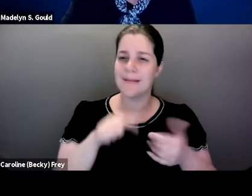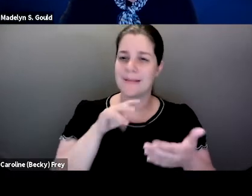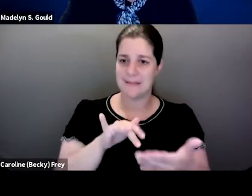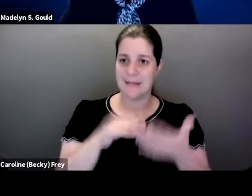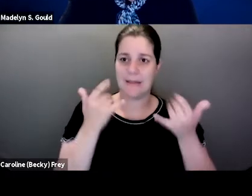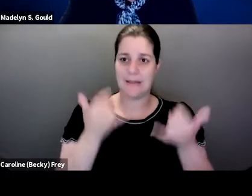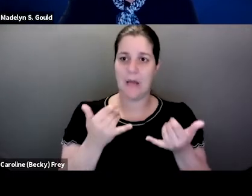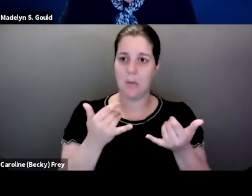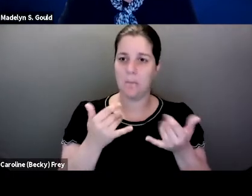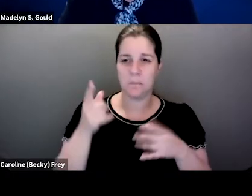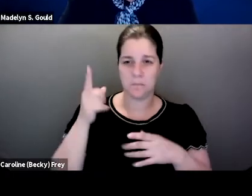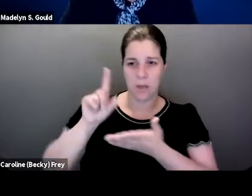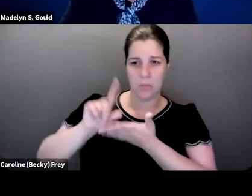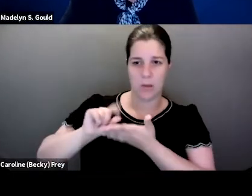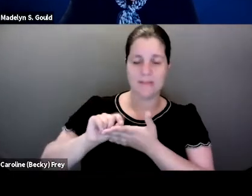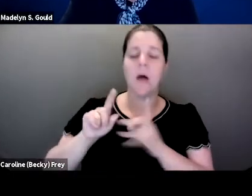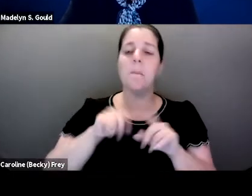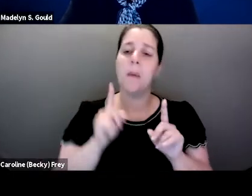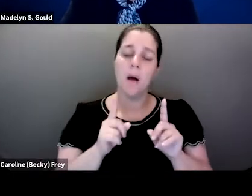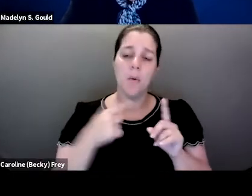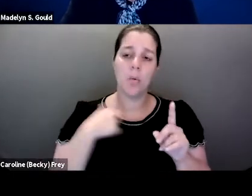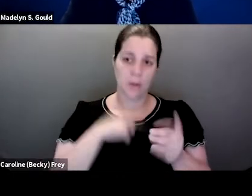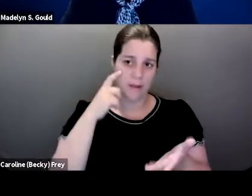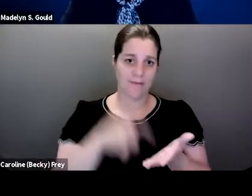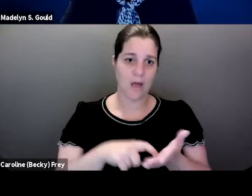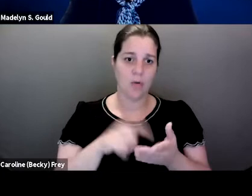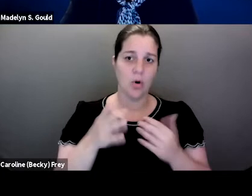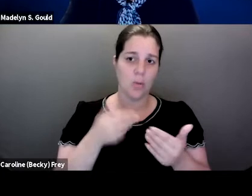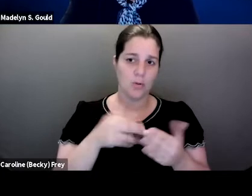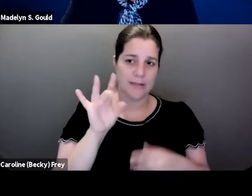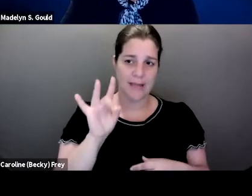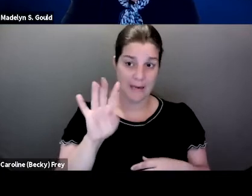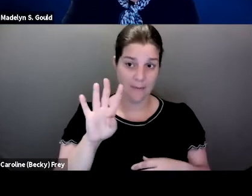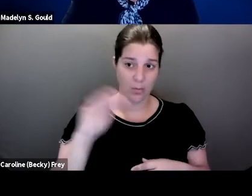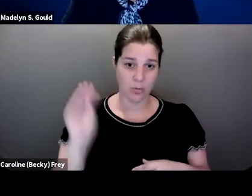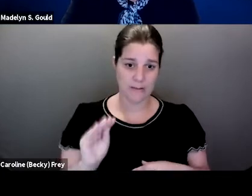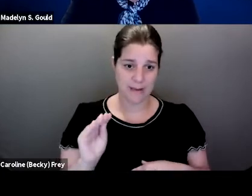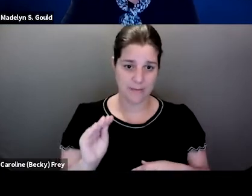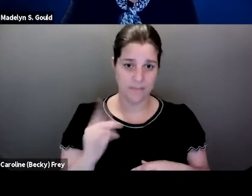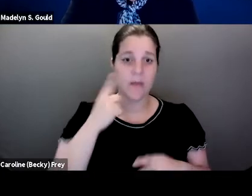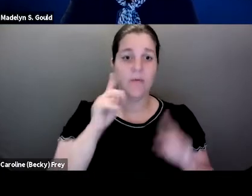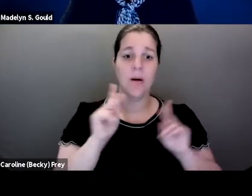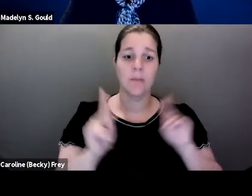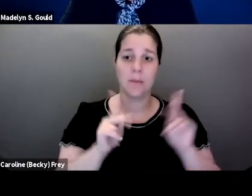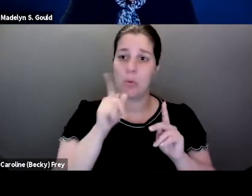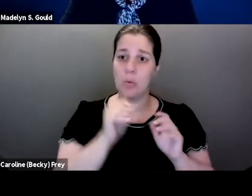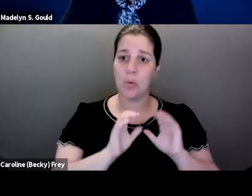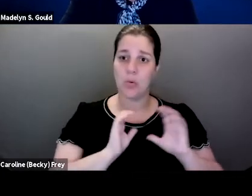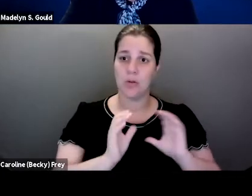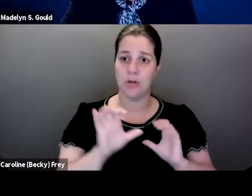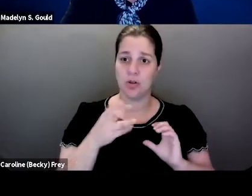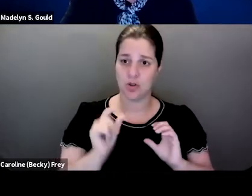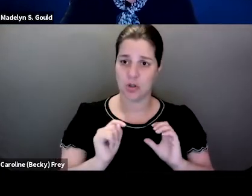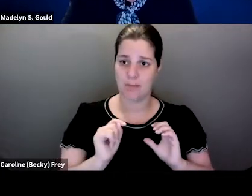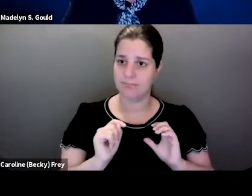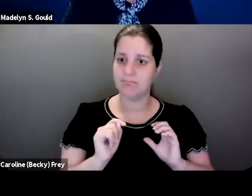press, we found that almost 84% of people who chat endorsed